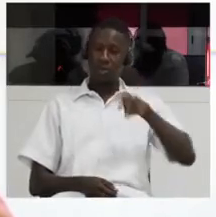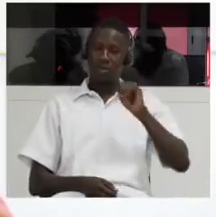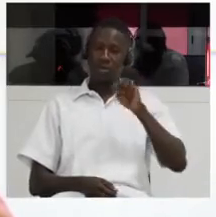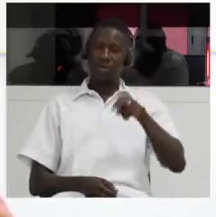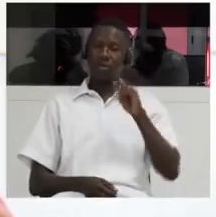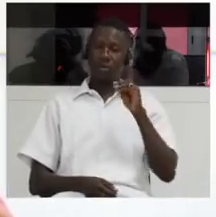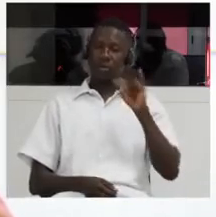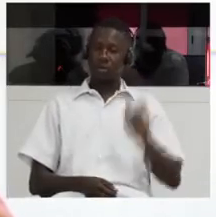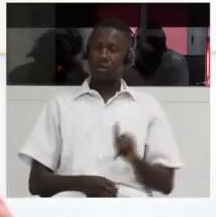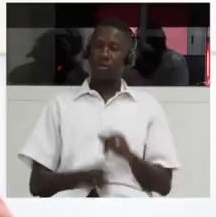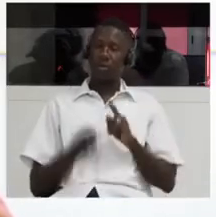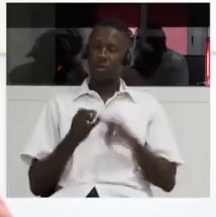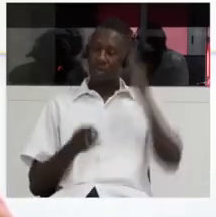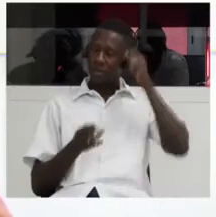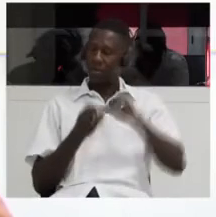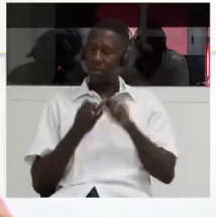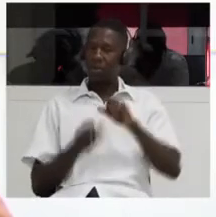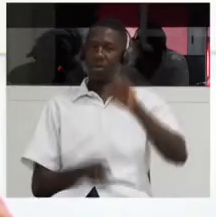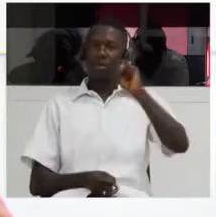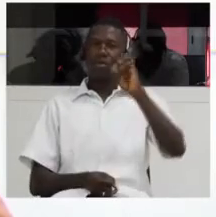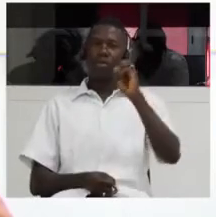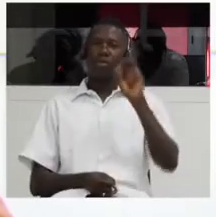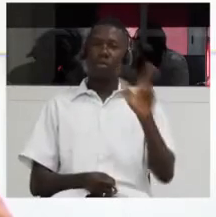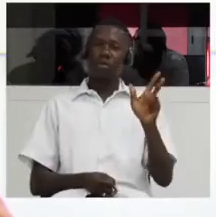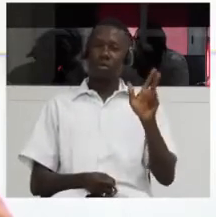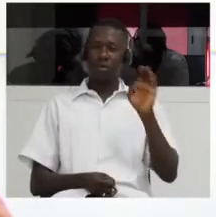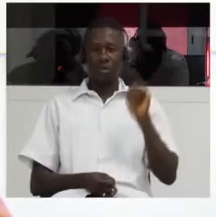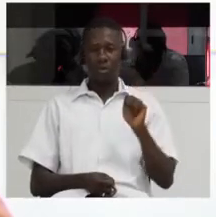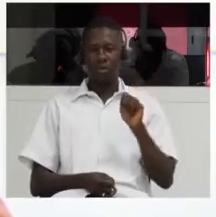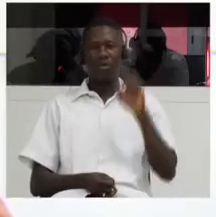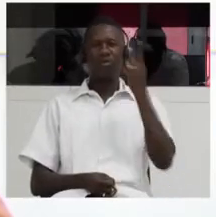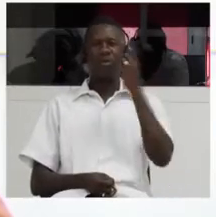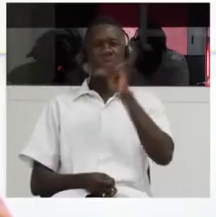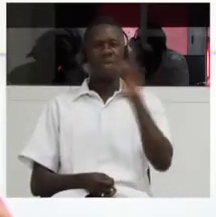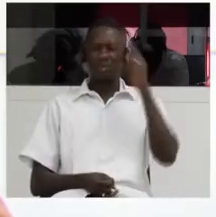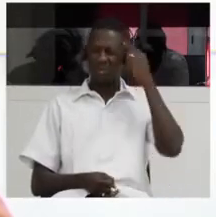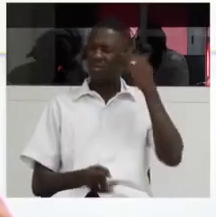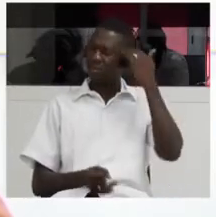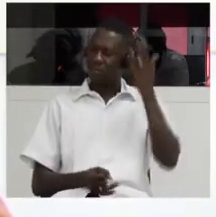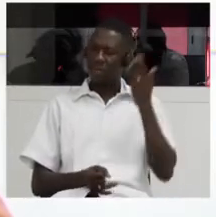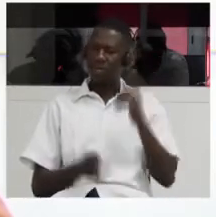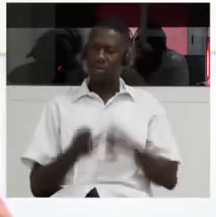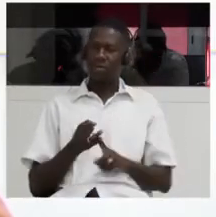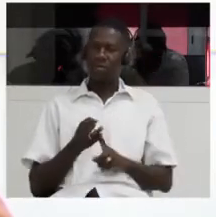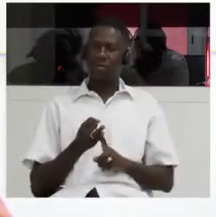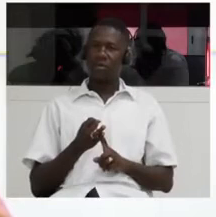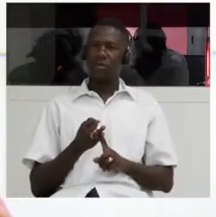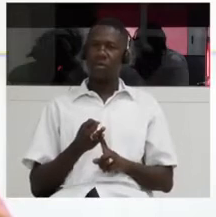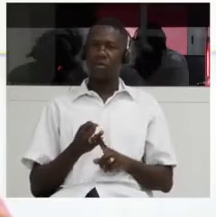I can remember Saul, but the first name I cannot know. Saul was with